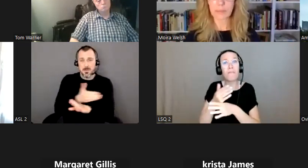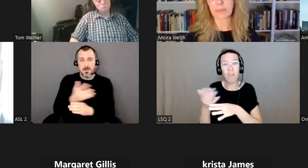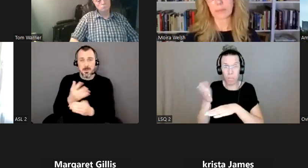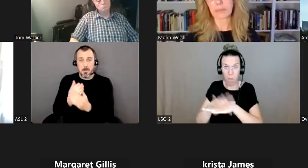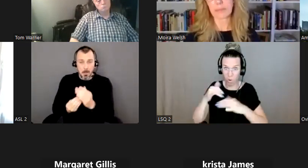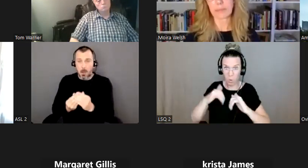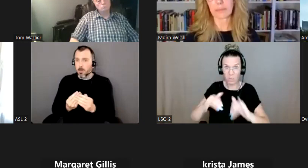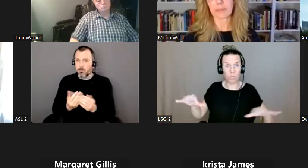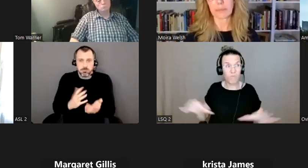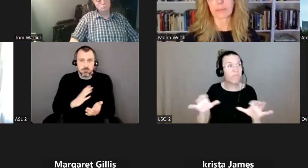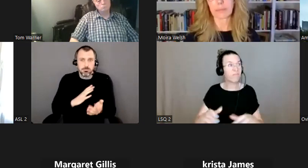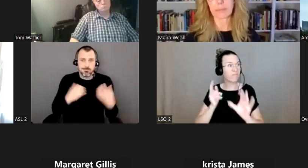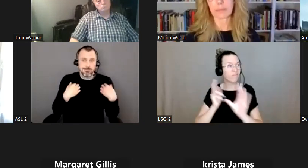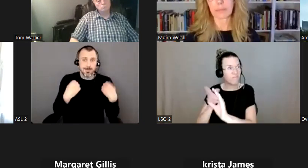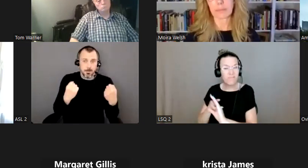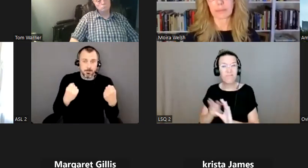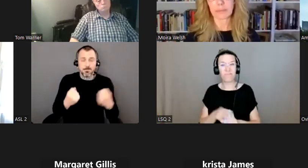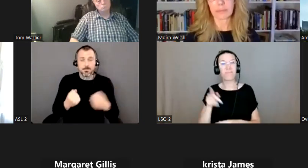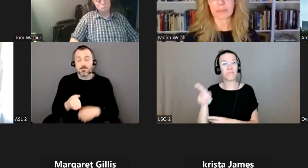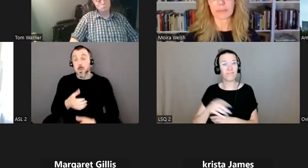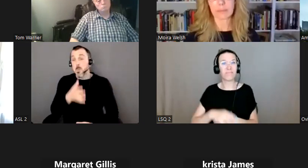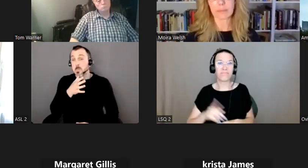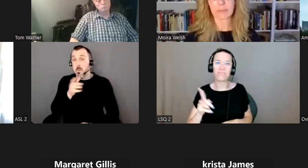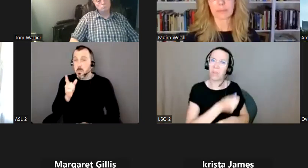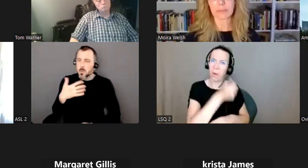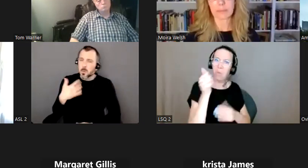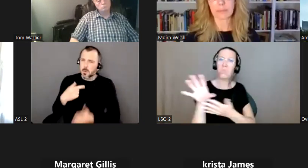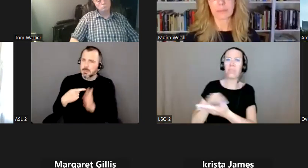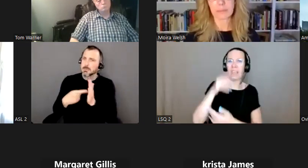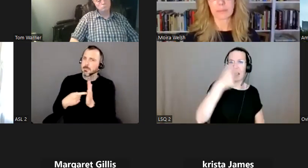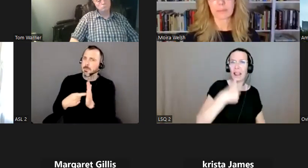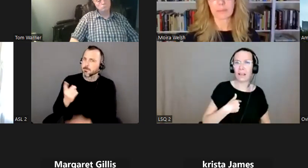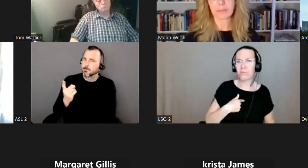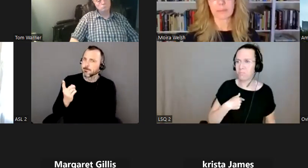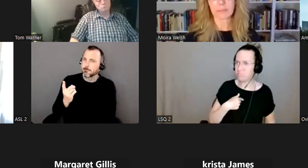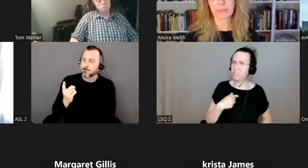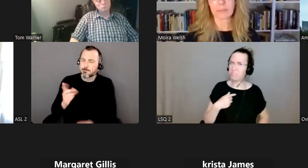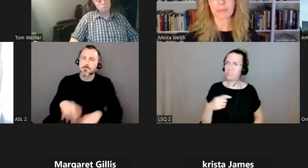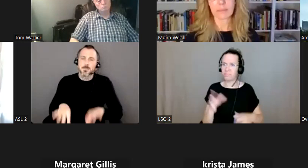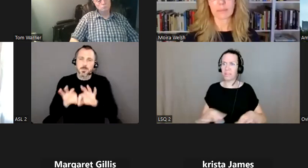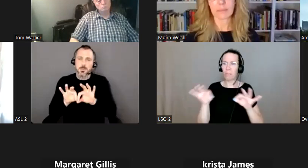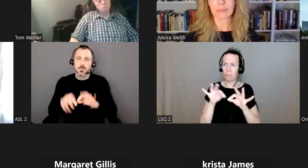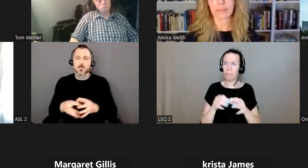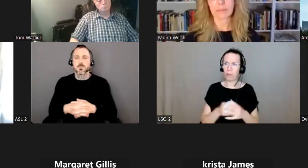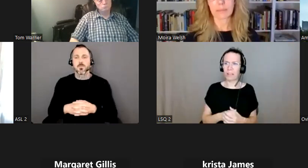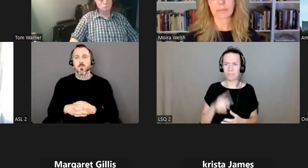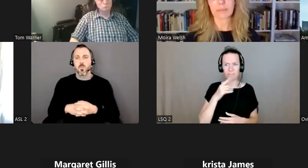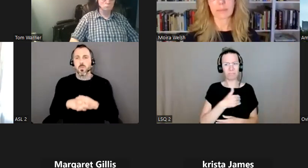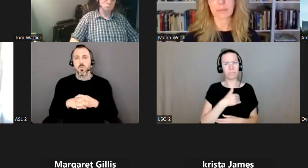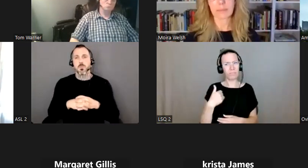she was another example for me that has been very important. So I've had the benefit of having a lot of older